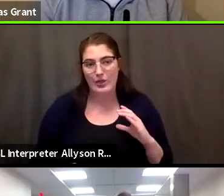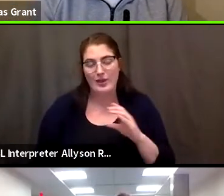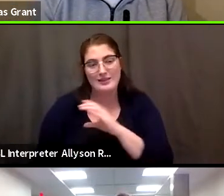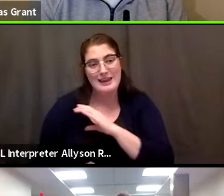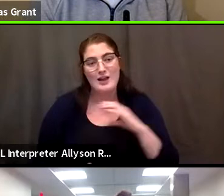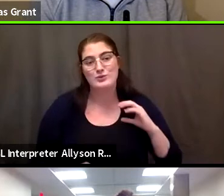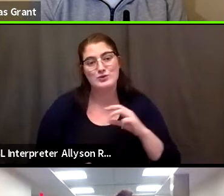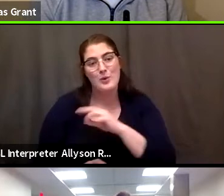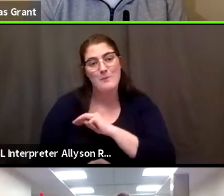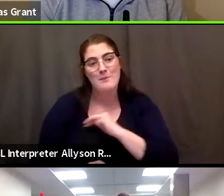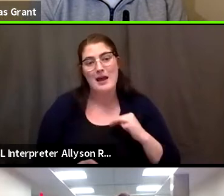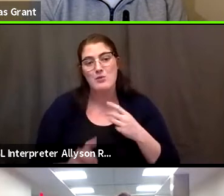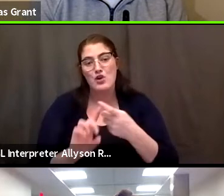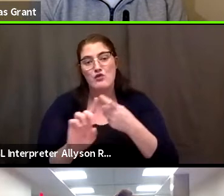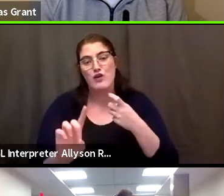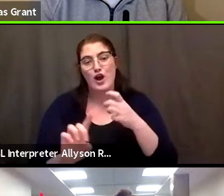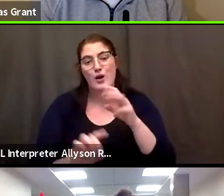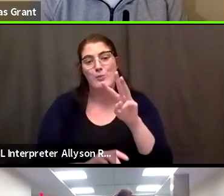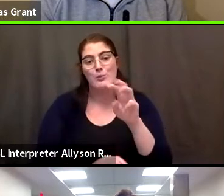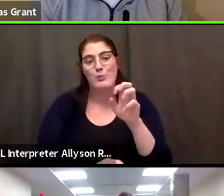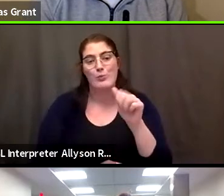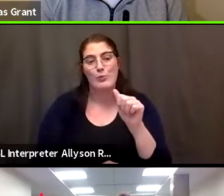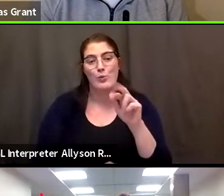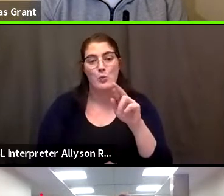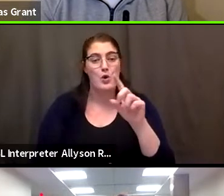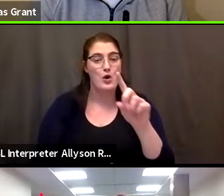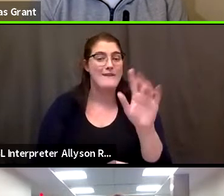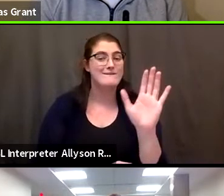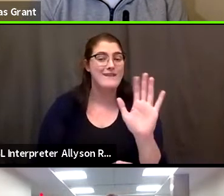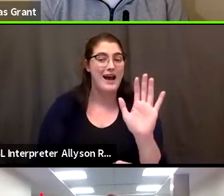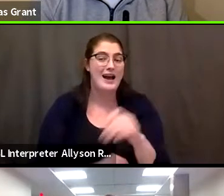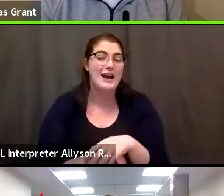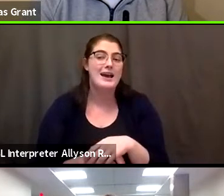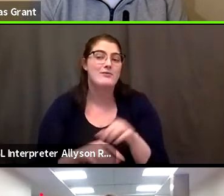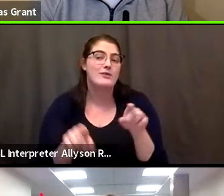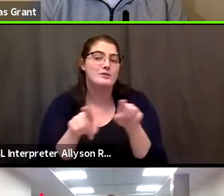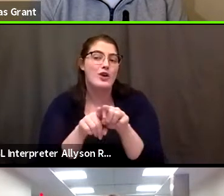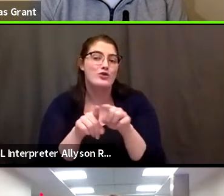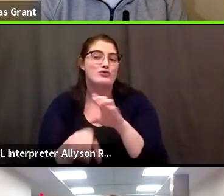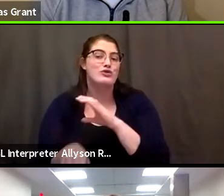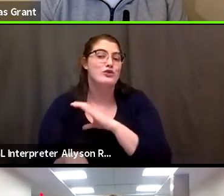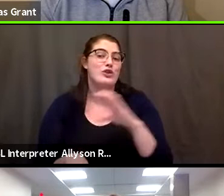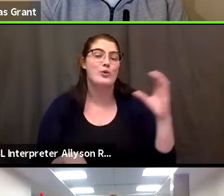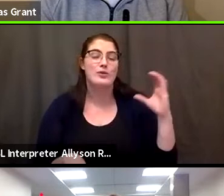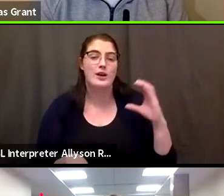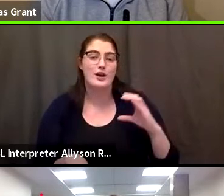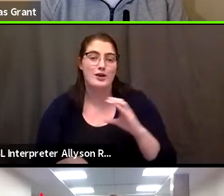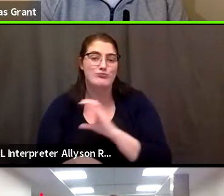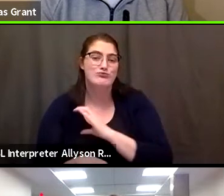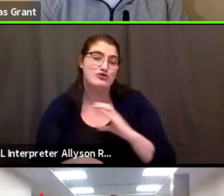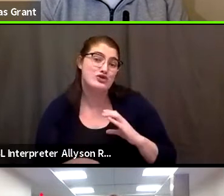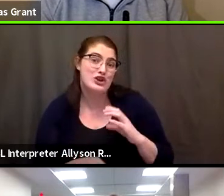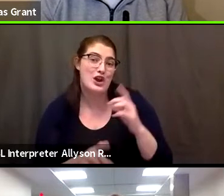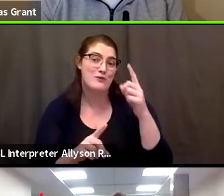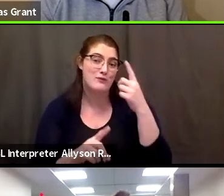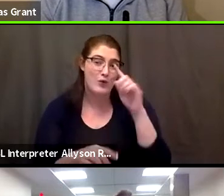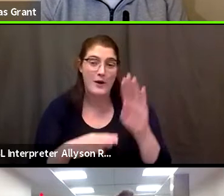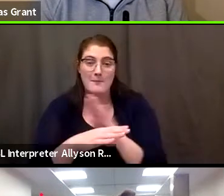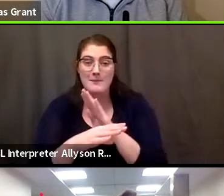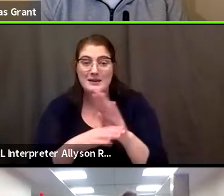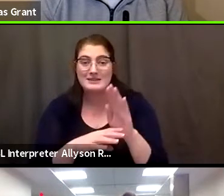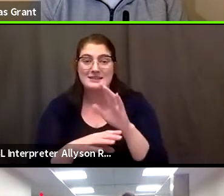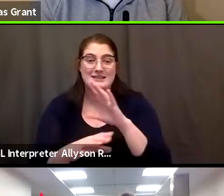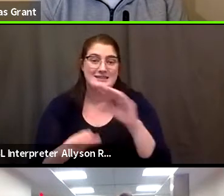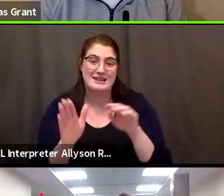for Ward 5, who's also the chair of the Committee on Business and Economic Development, pushed for